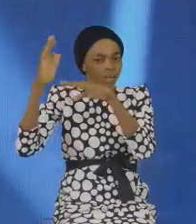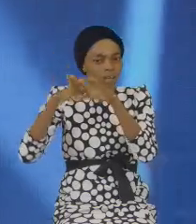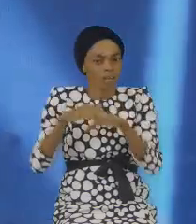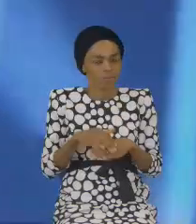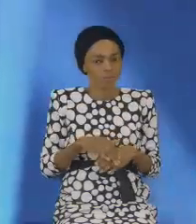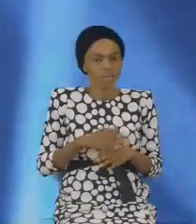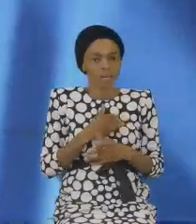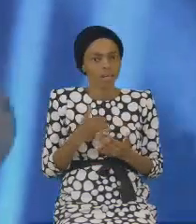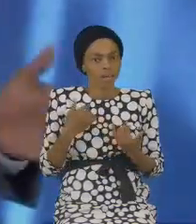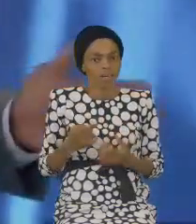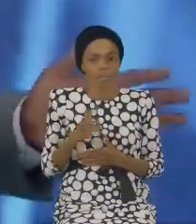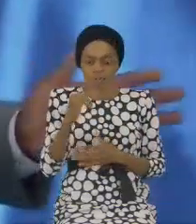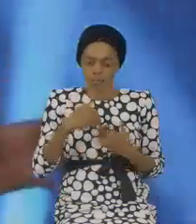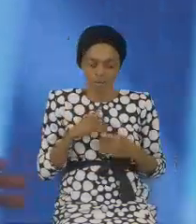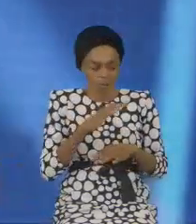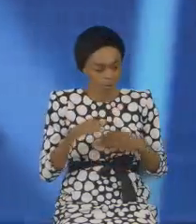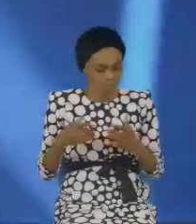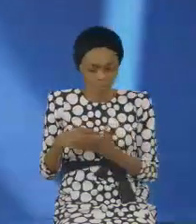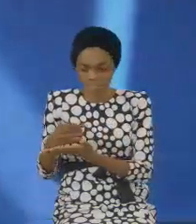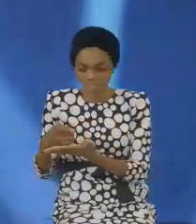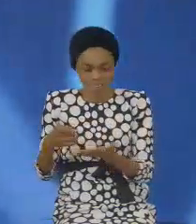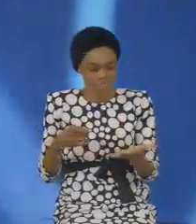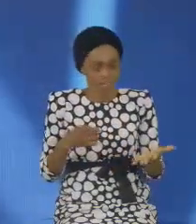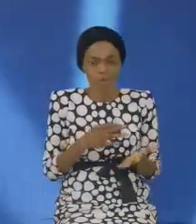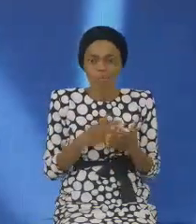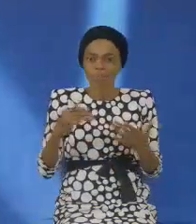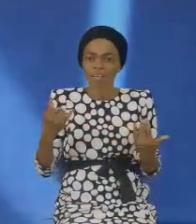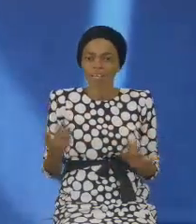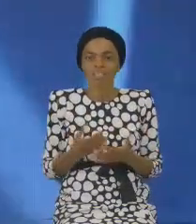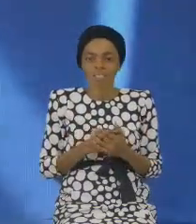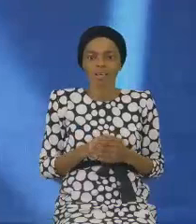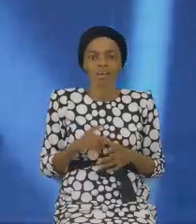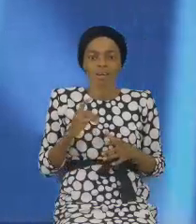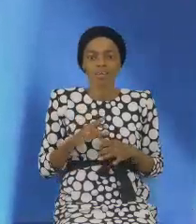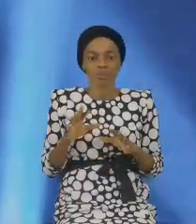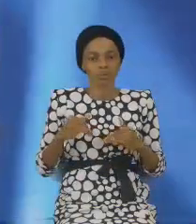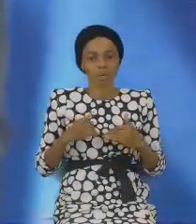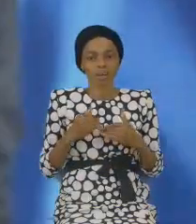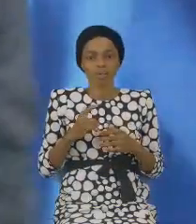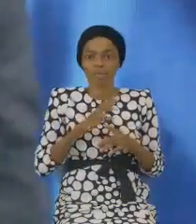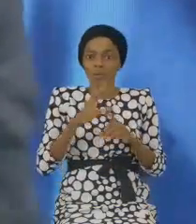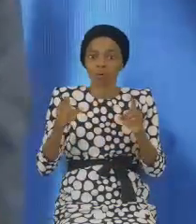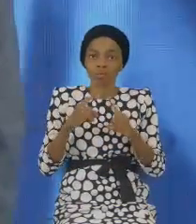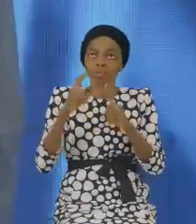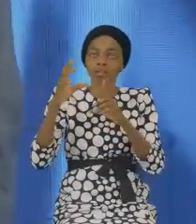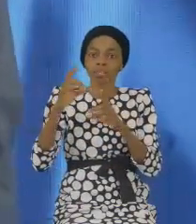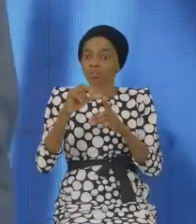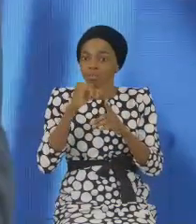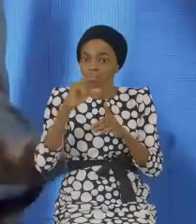have all this and everything, almost uncountable, innumerable, and then you don't get over